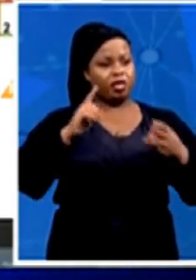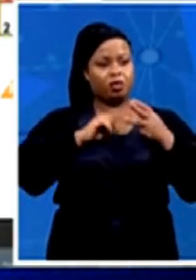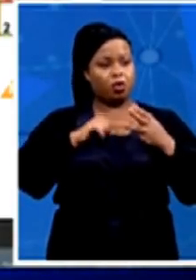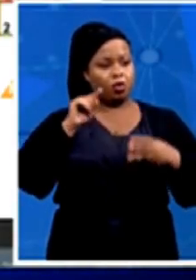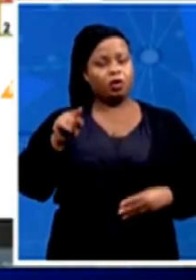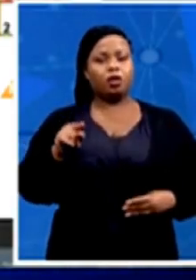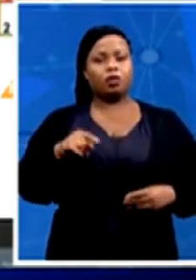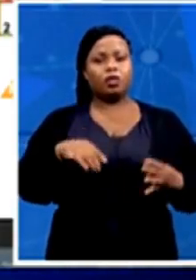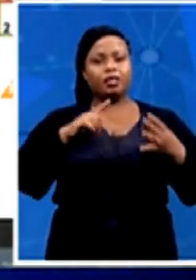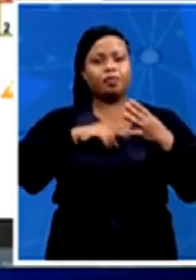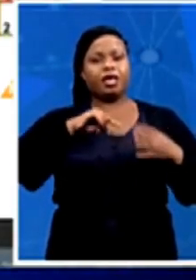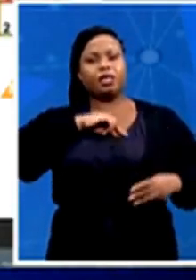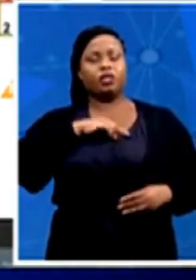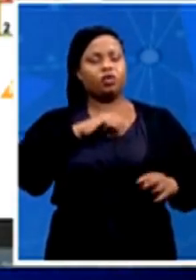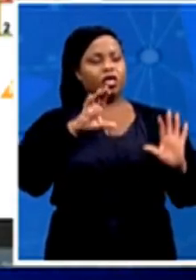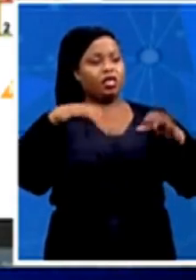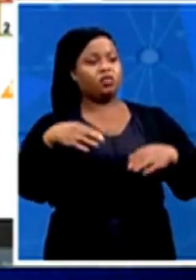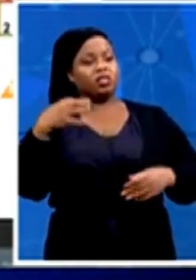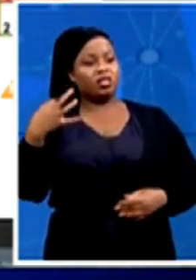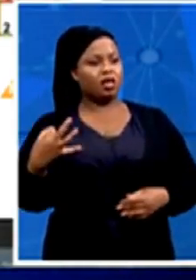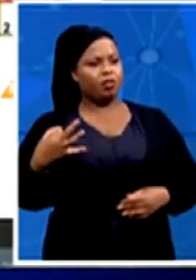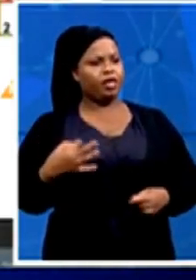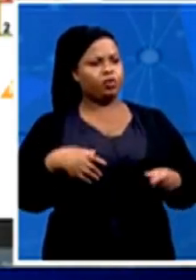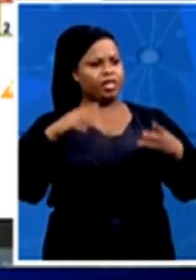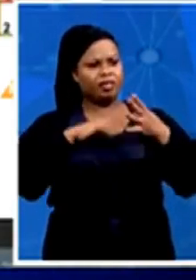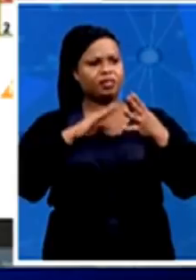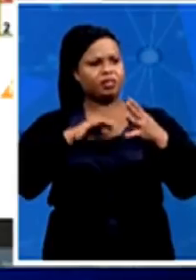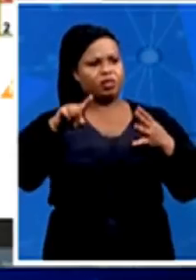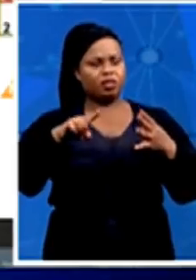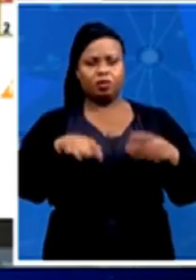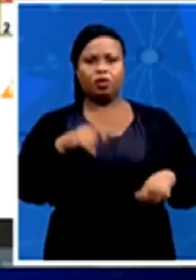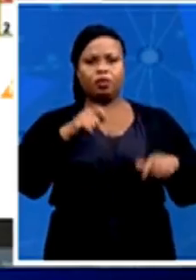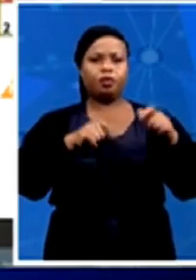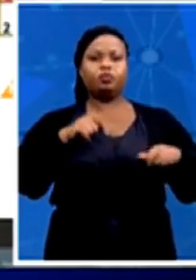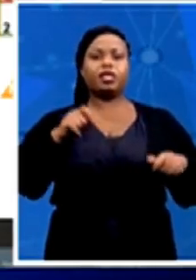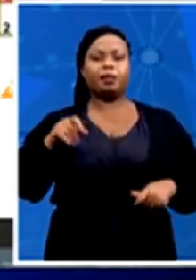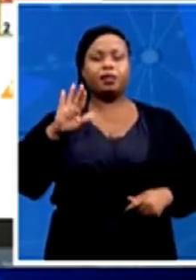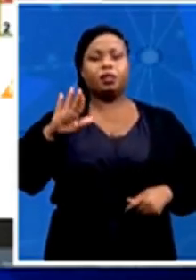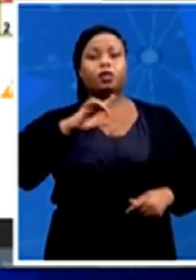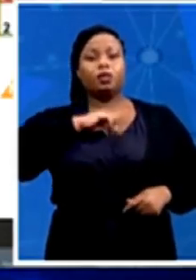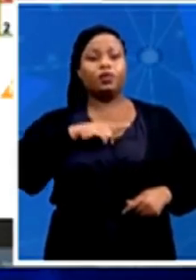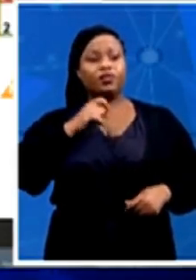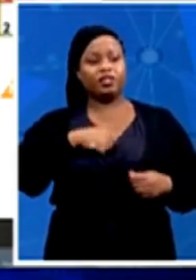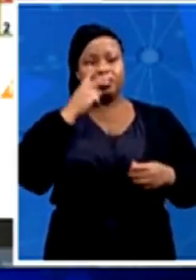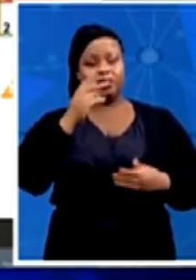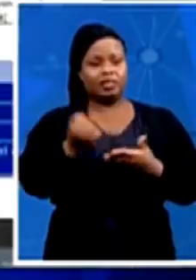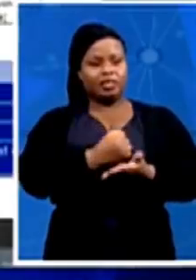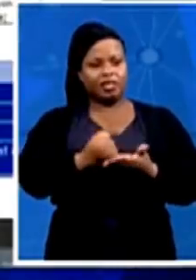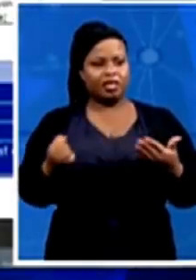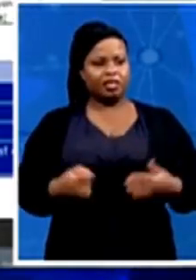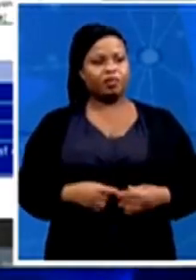is then 18 to 34, which is 2 million people. So you can see that the registrations are opened, and for over 18s, it will open on the 1st of